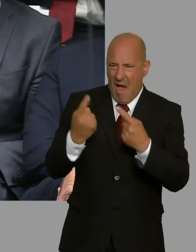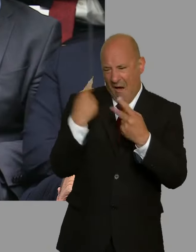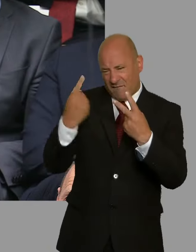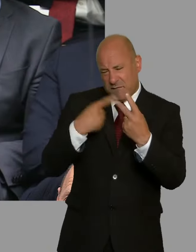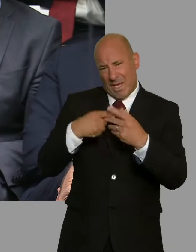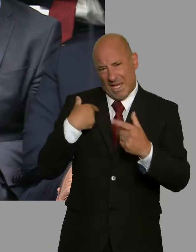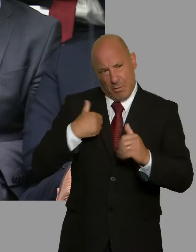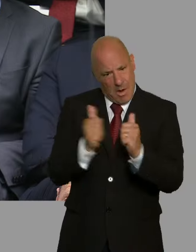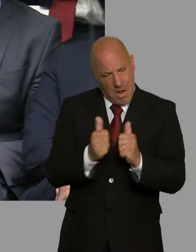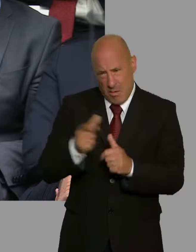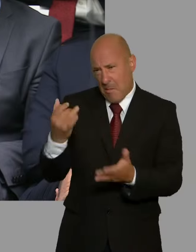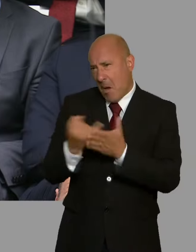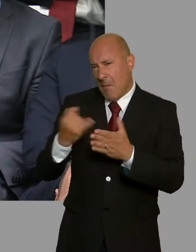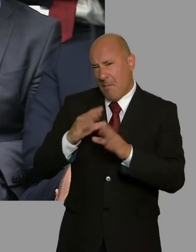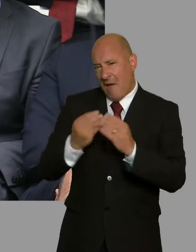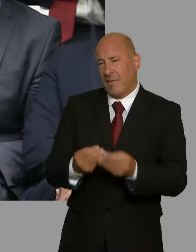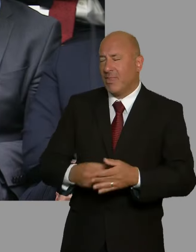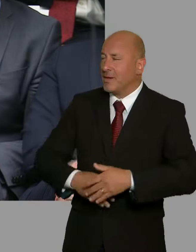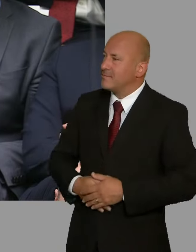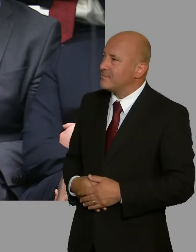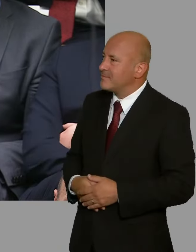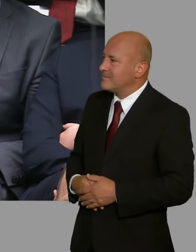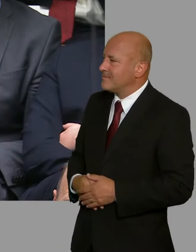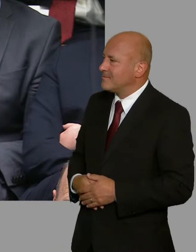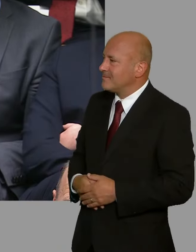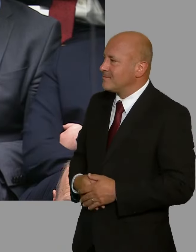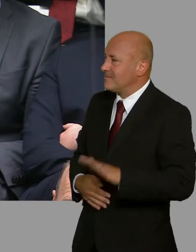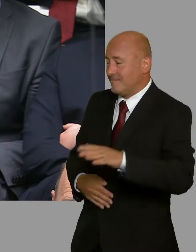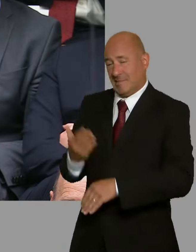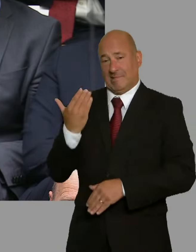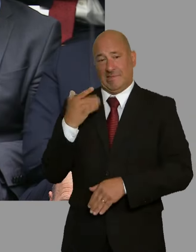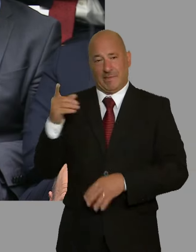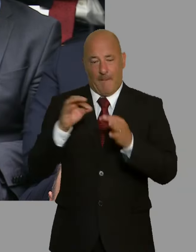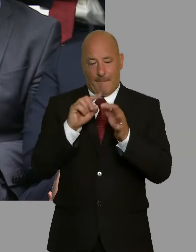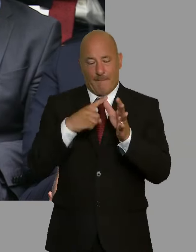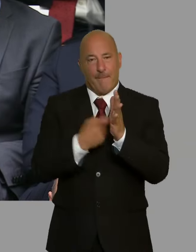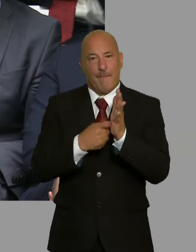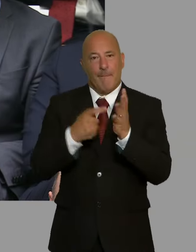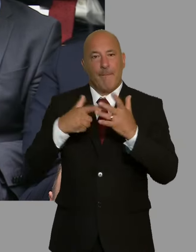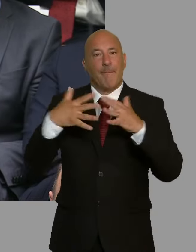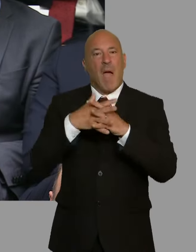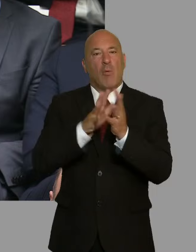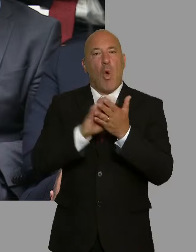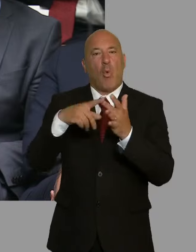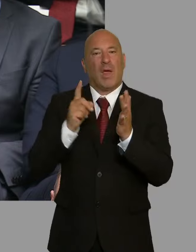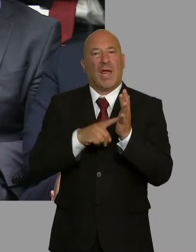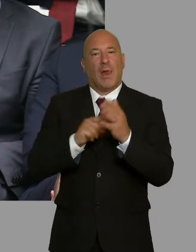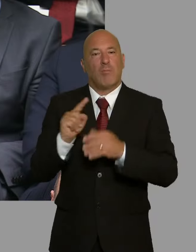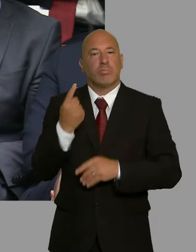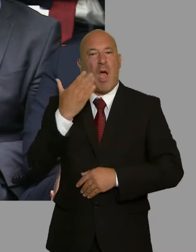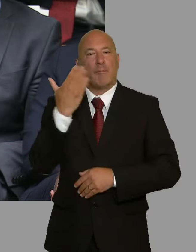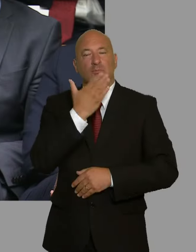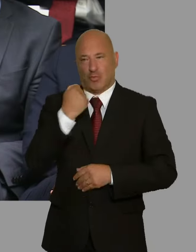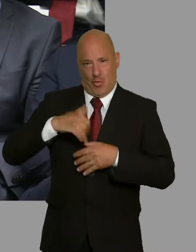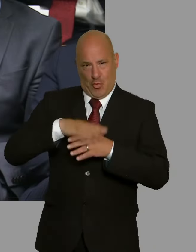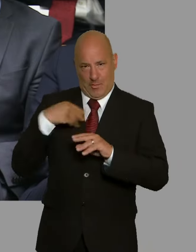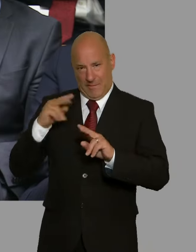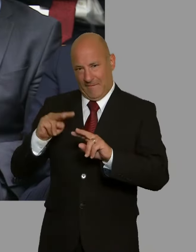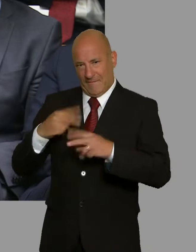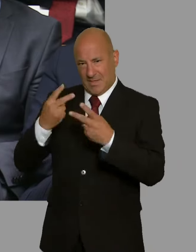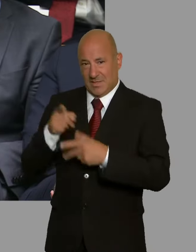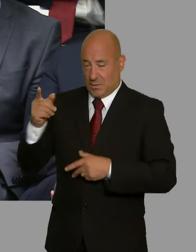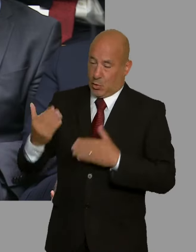new free breakfast club. The team there are doing a fantastic job, but challenges still remain. What more can we do as a government to support